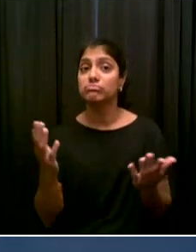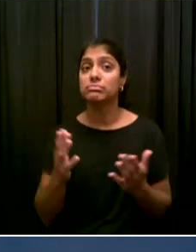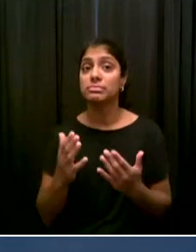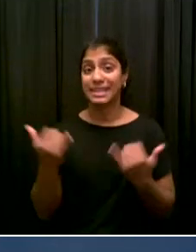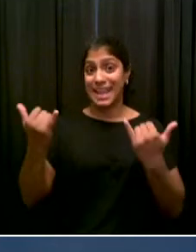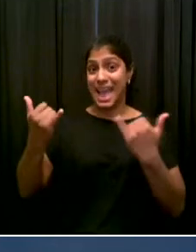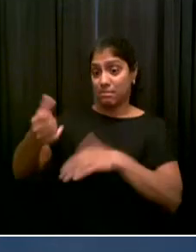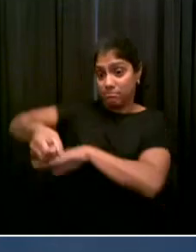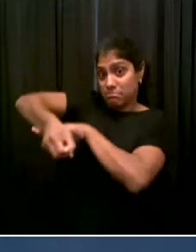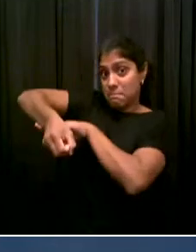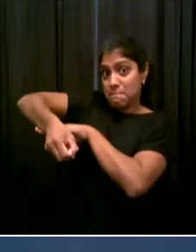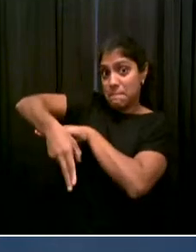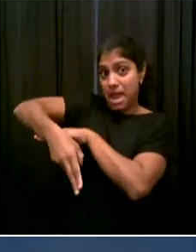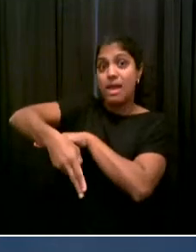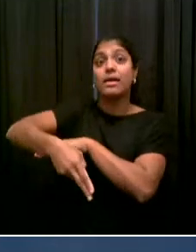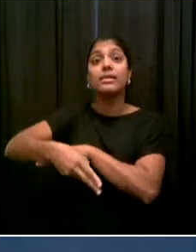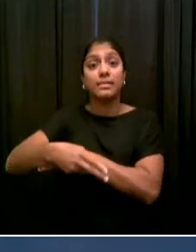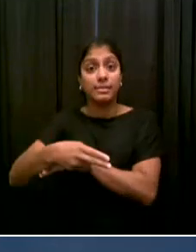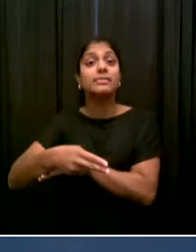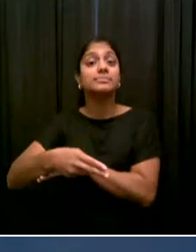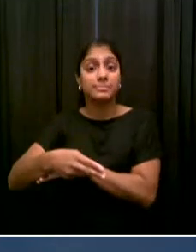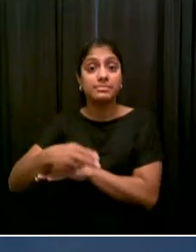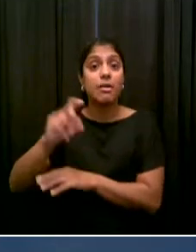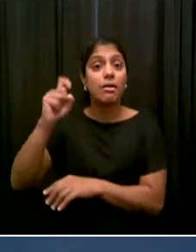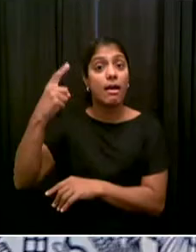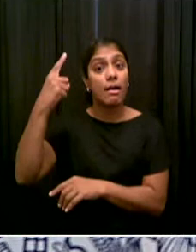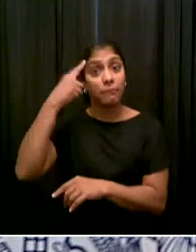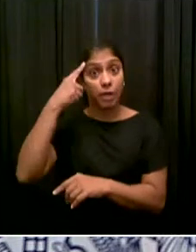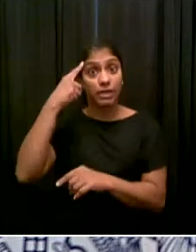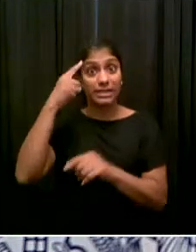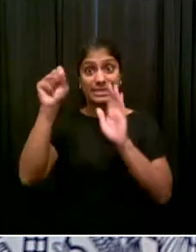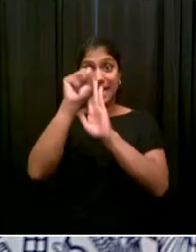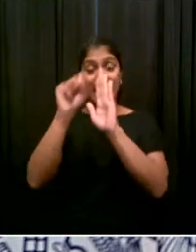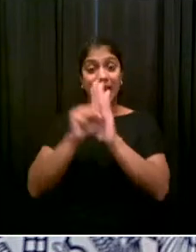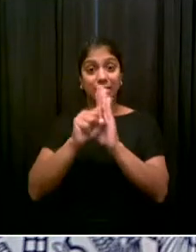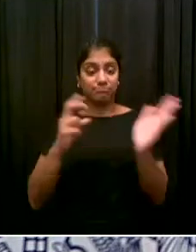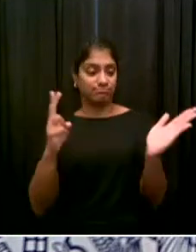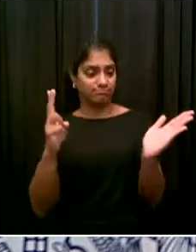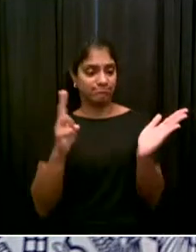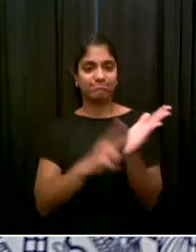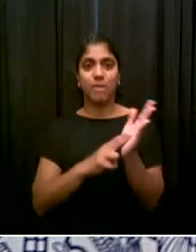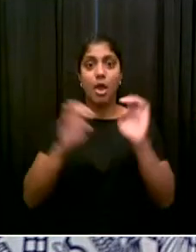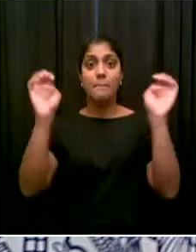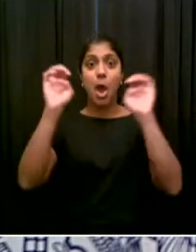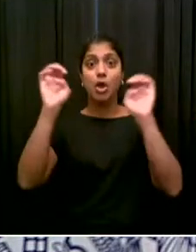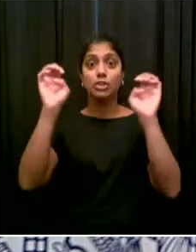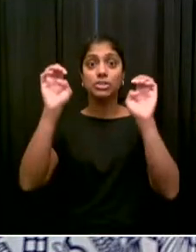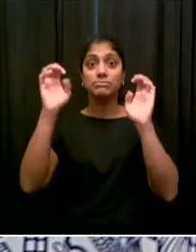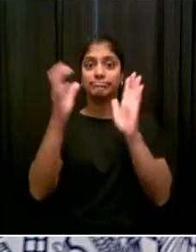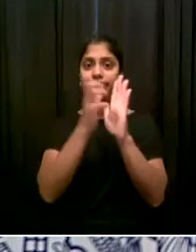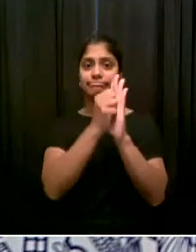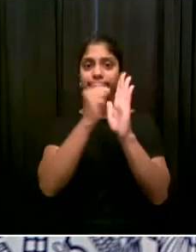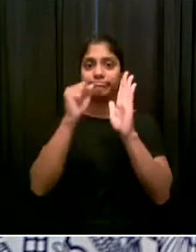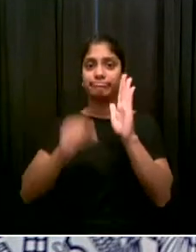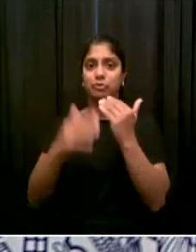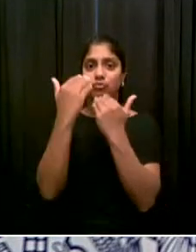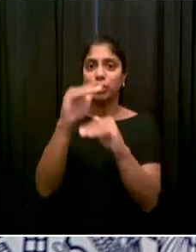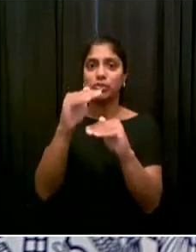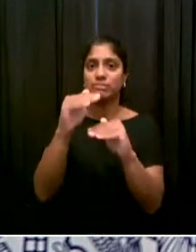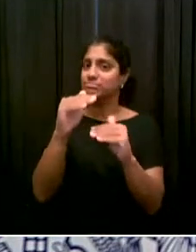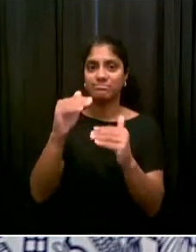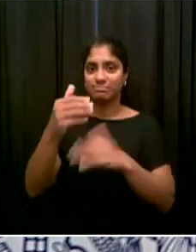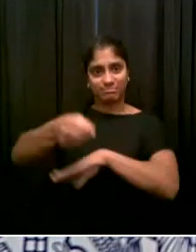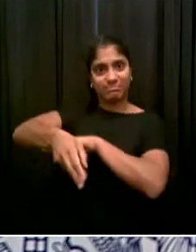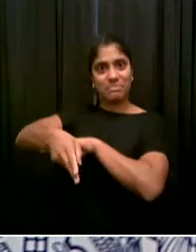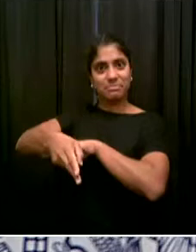resumes. This is something that I stood shoulder to shoulder with county executives and mayors